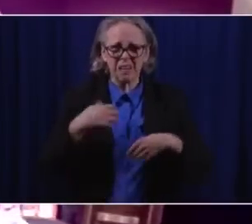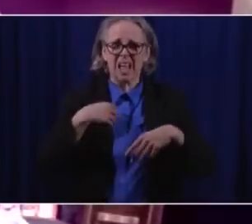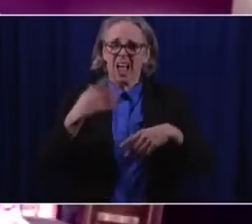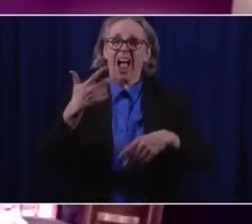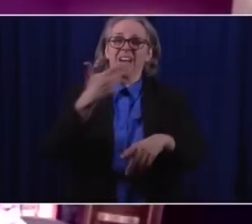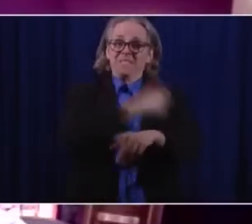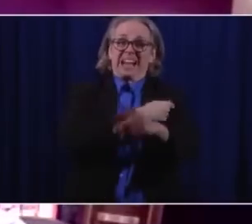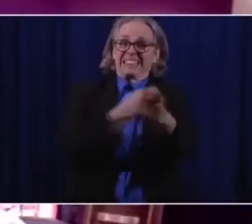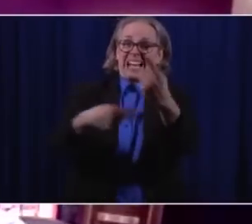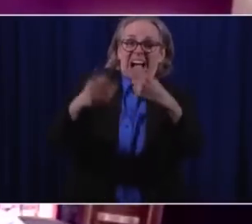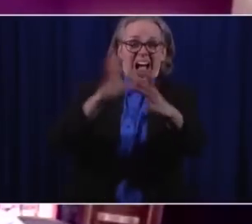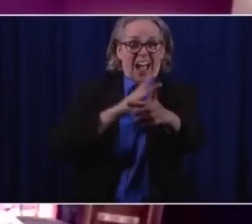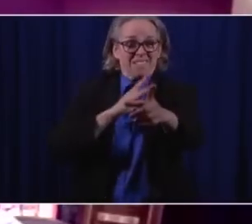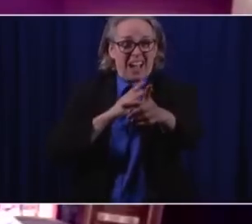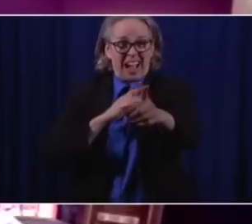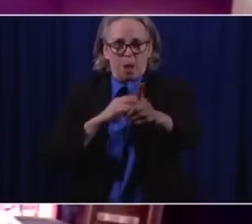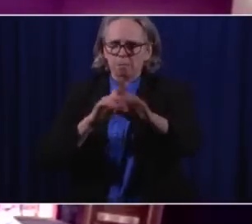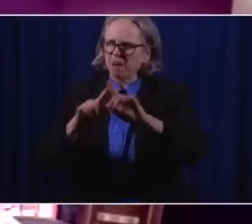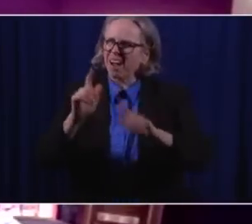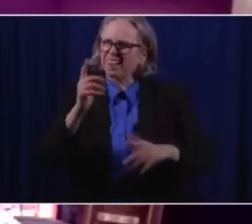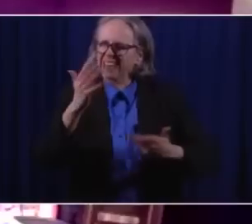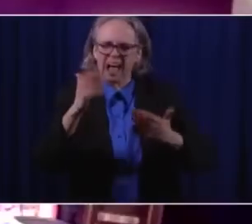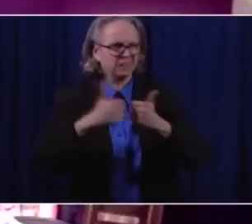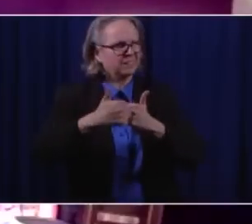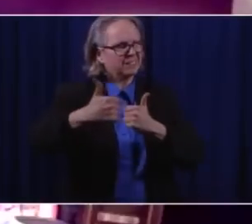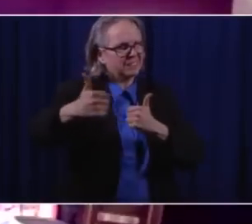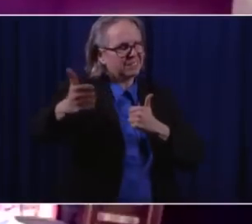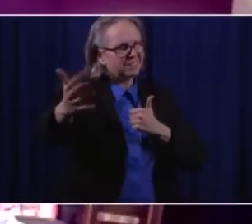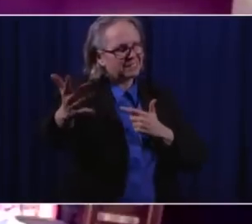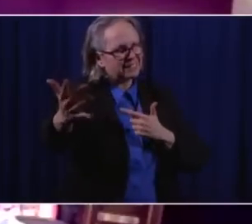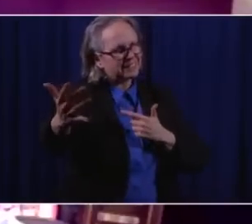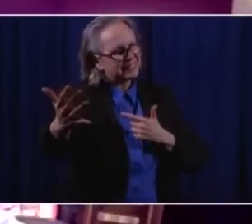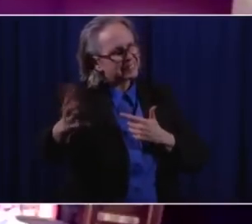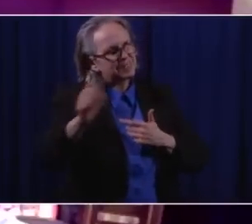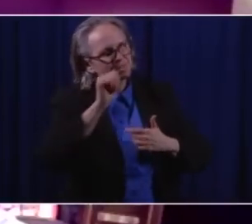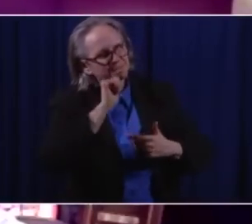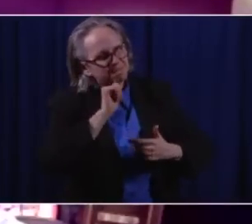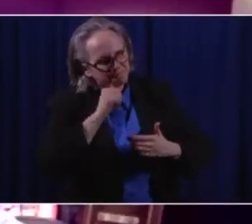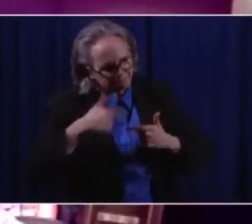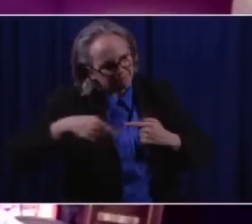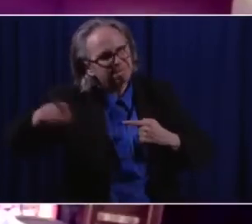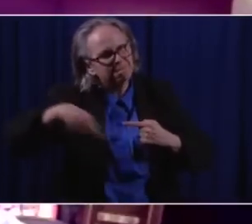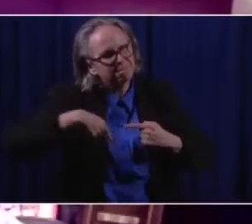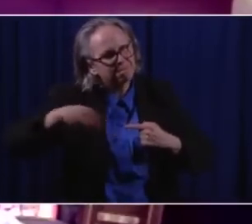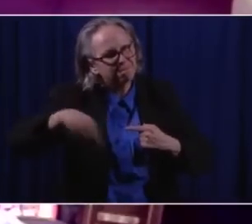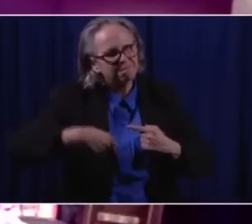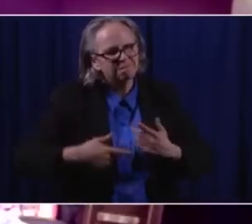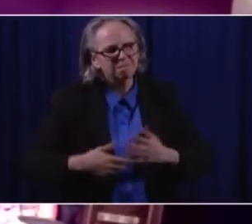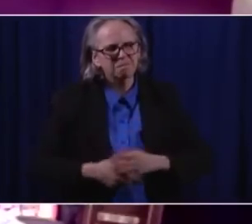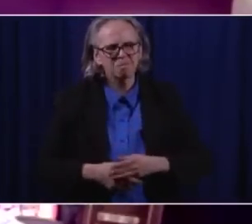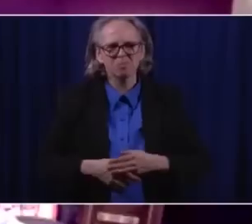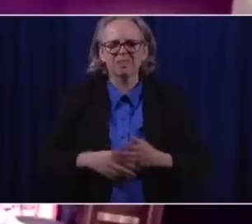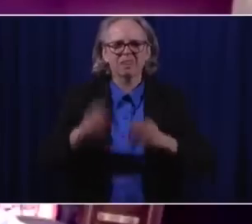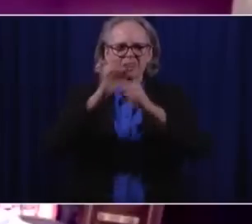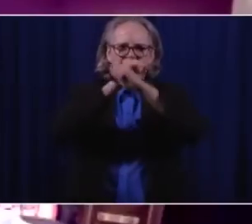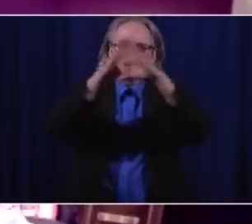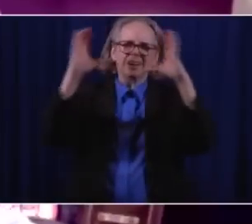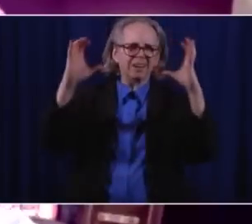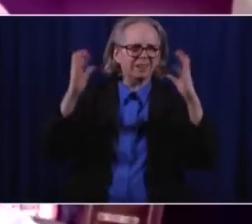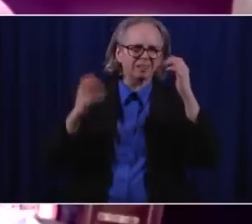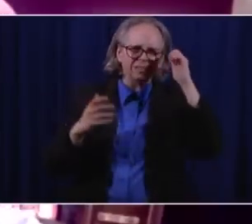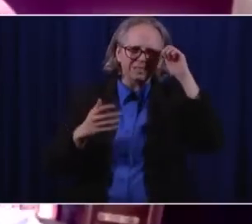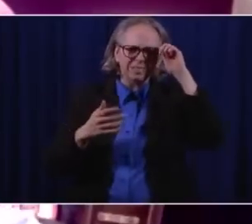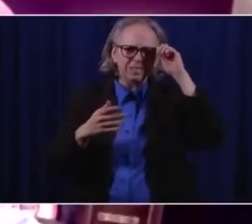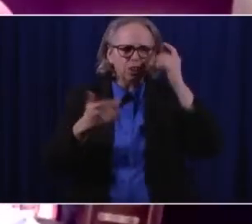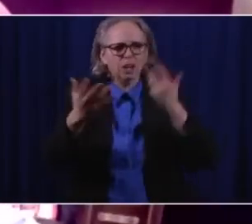of reminds me when we used to go to the local sporting events, the high school football team or the basketball game, and in the 4th quarter, you'd see